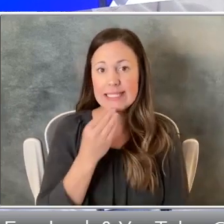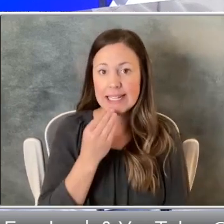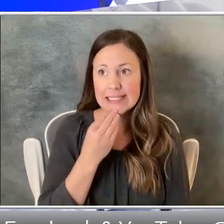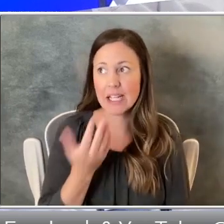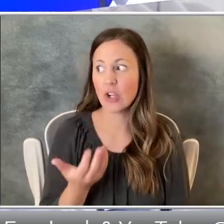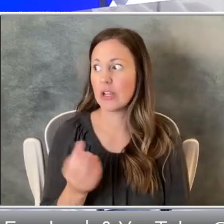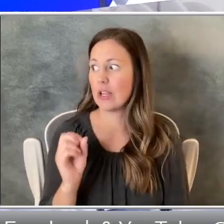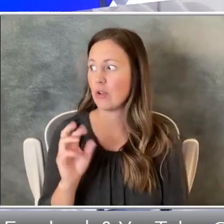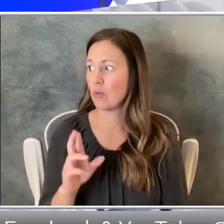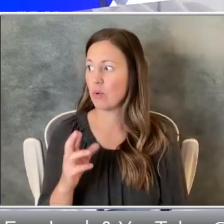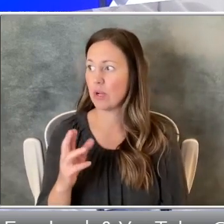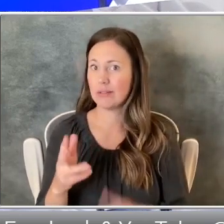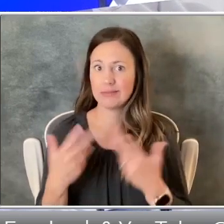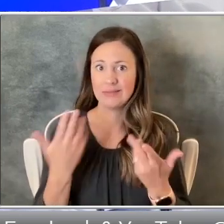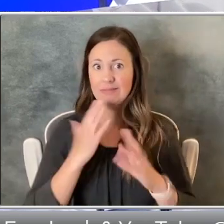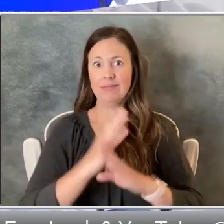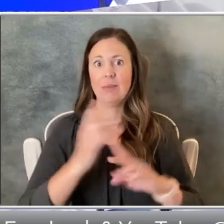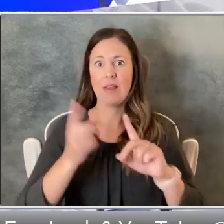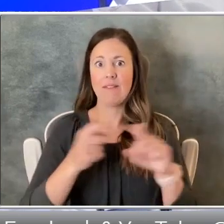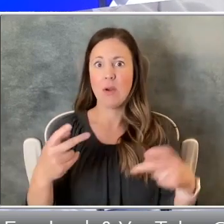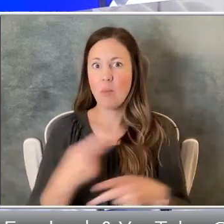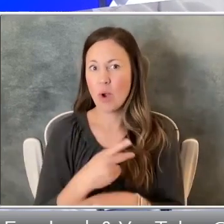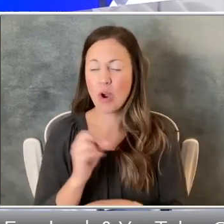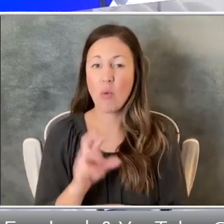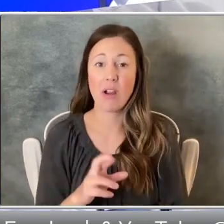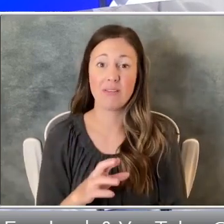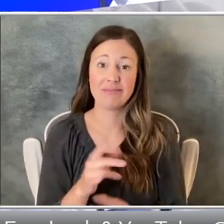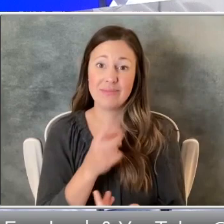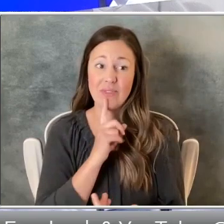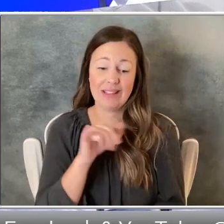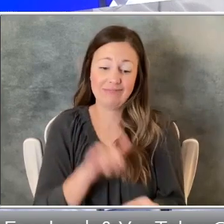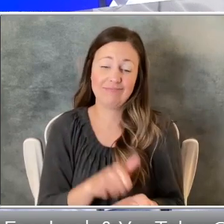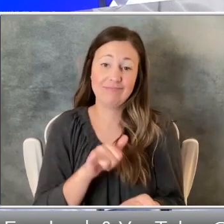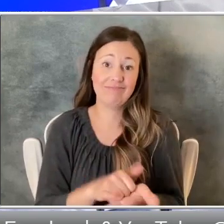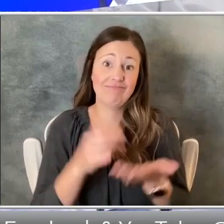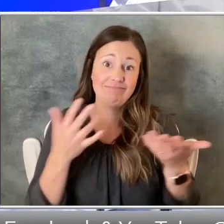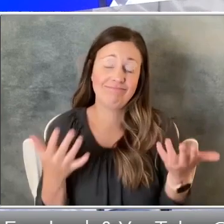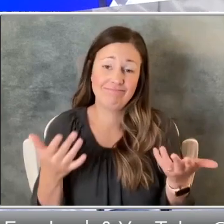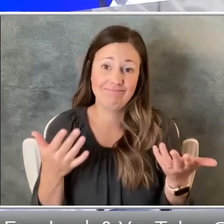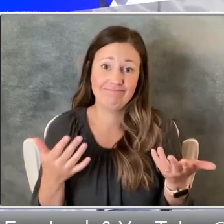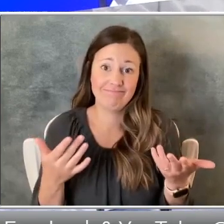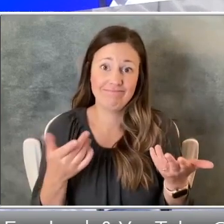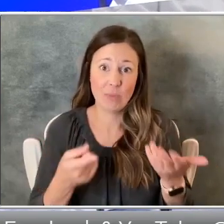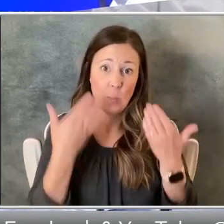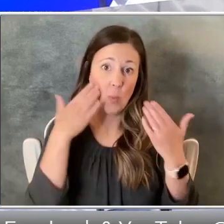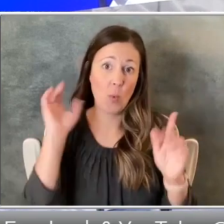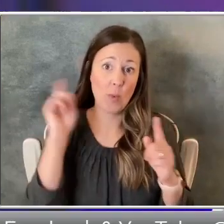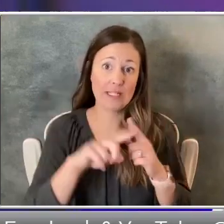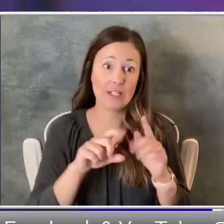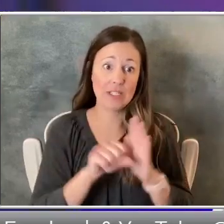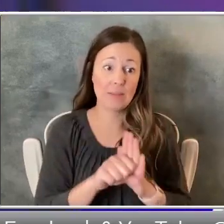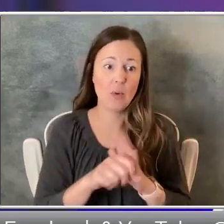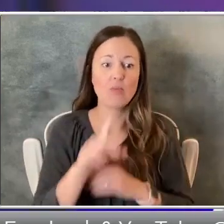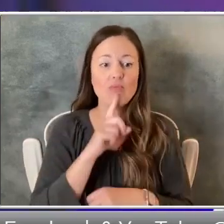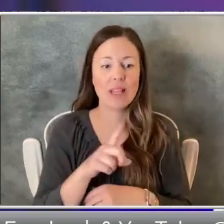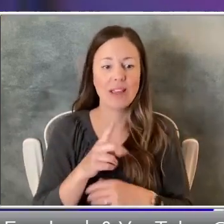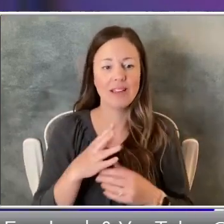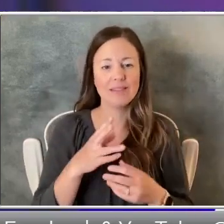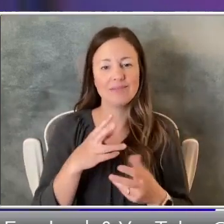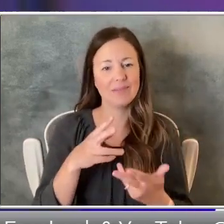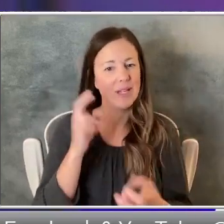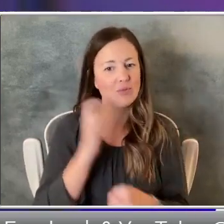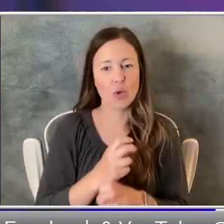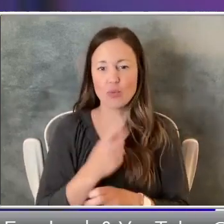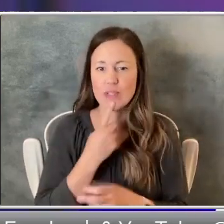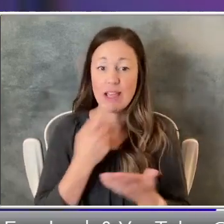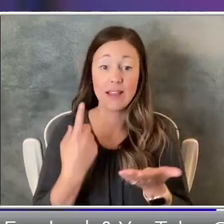it from getting worse if they have it? Or is it just something you don't know until you get symptoms from it? Difficult to say, you know,